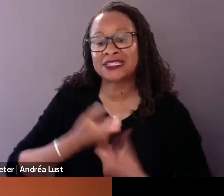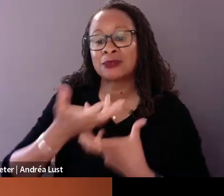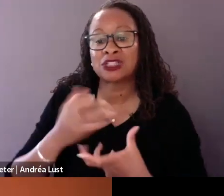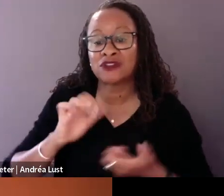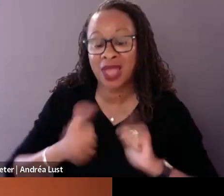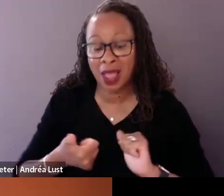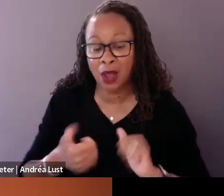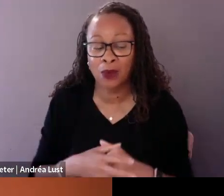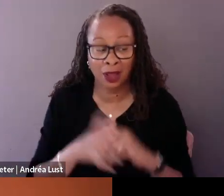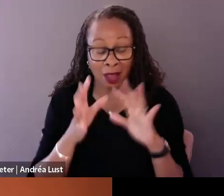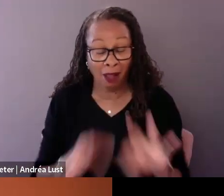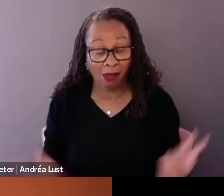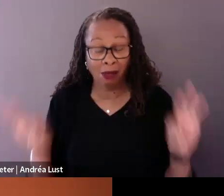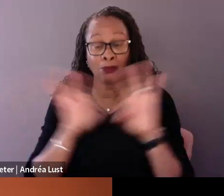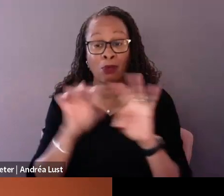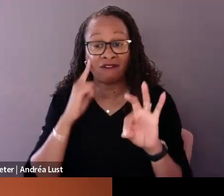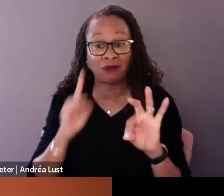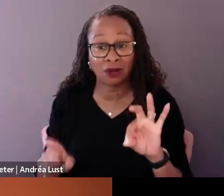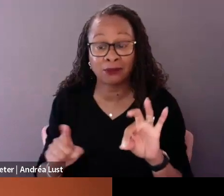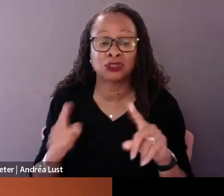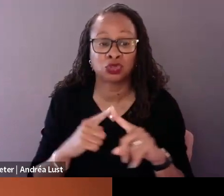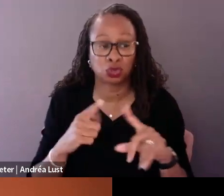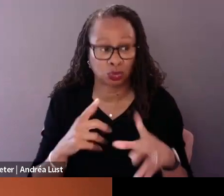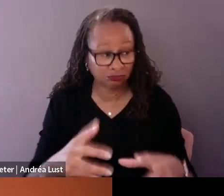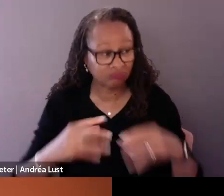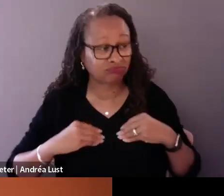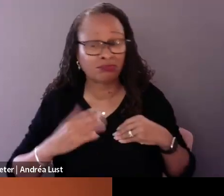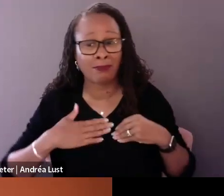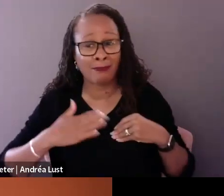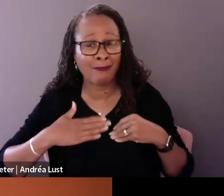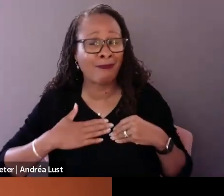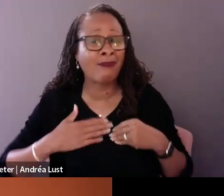how important it was for him to take ownership of his story